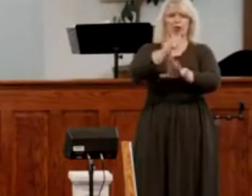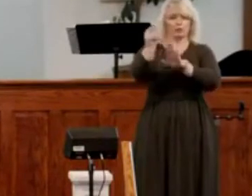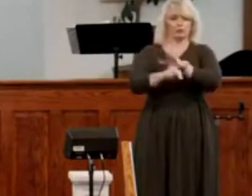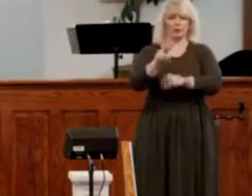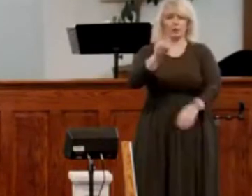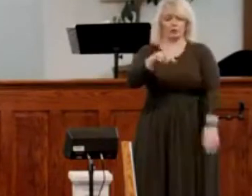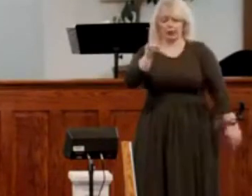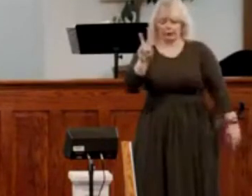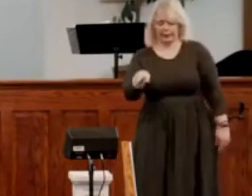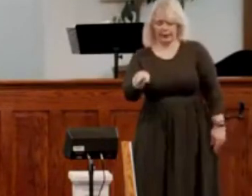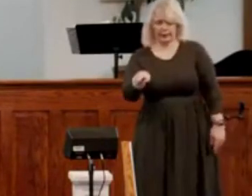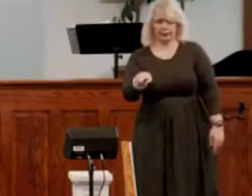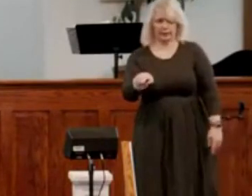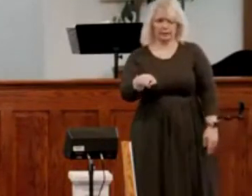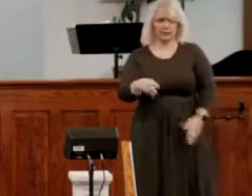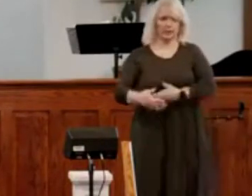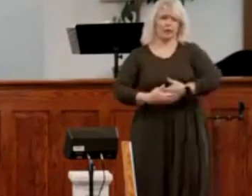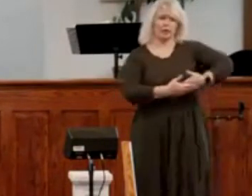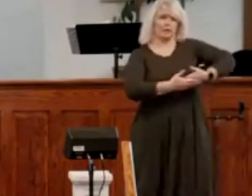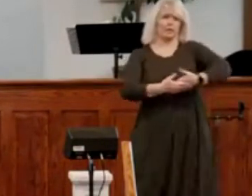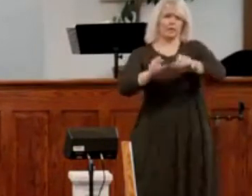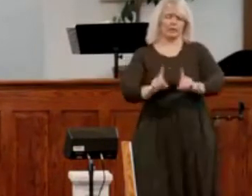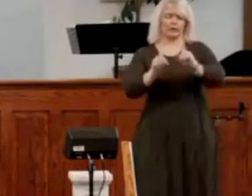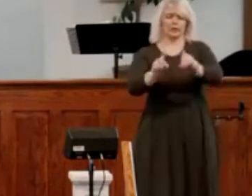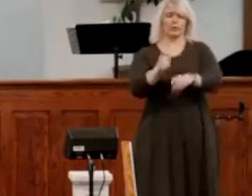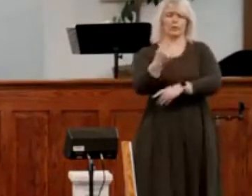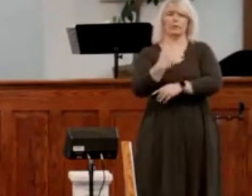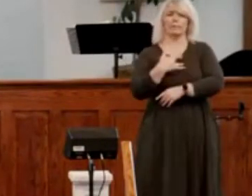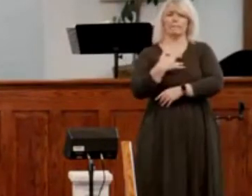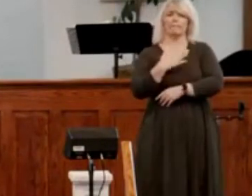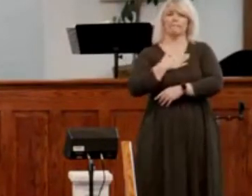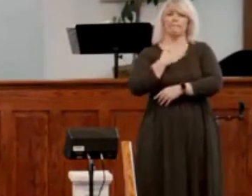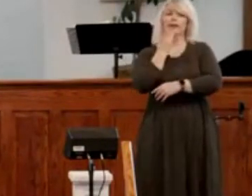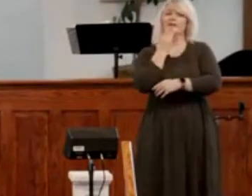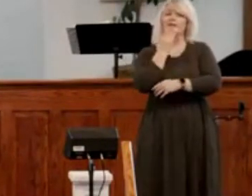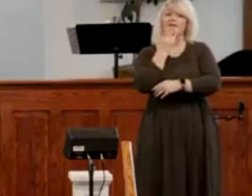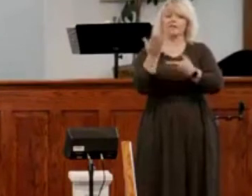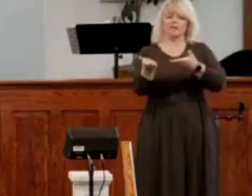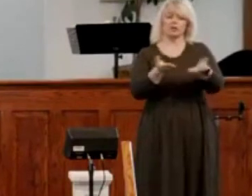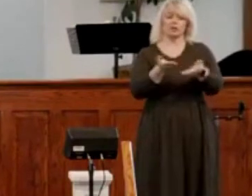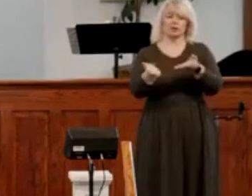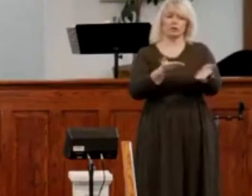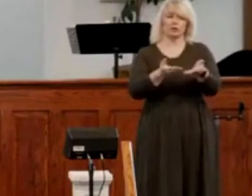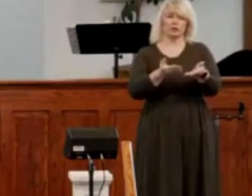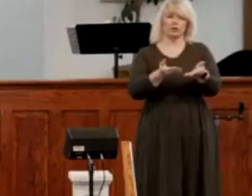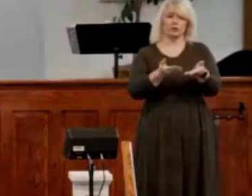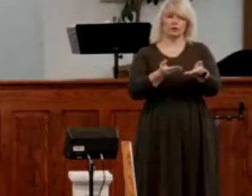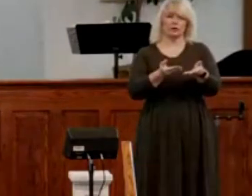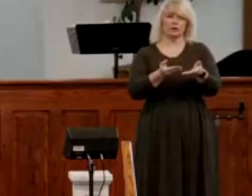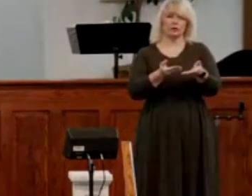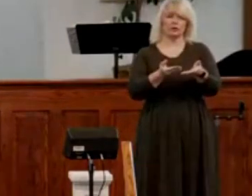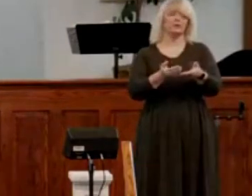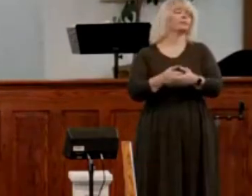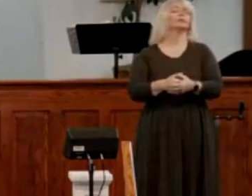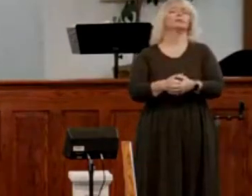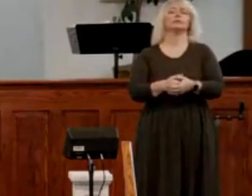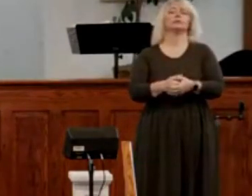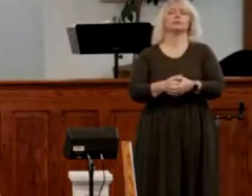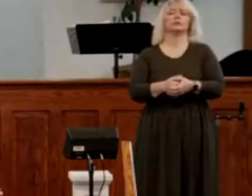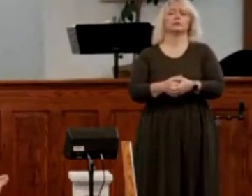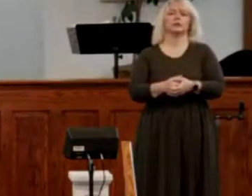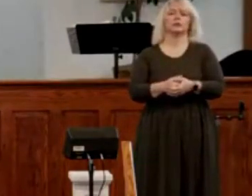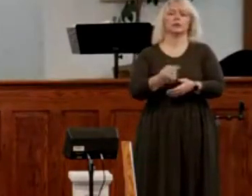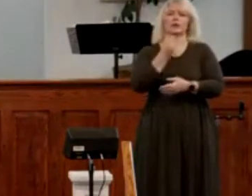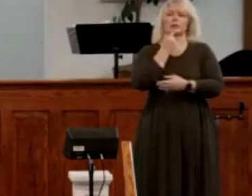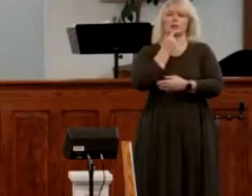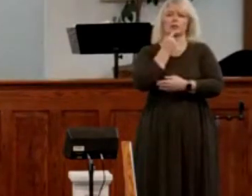quickly. Baby dedication. This is one of my favorite services of the year. That's when I'll be back in the pulpit in a couple of weeks. I'll miss you for